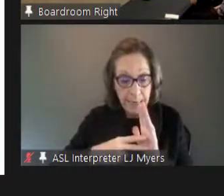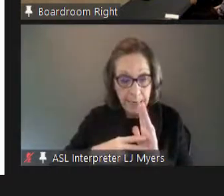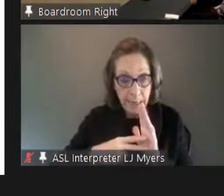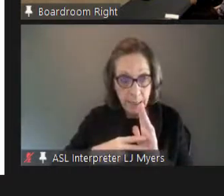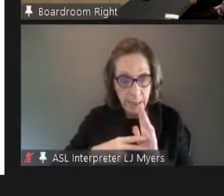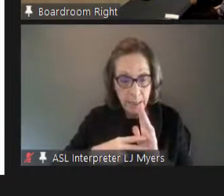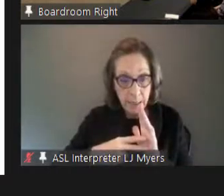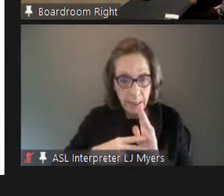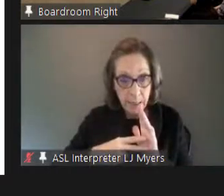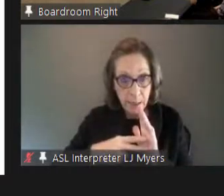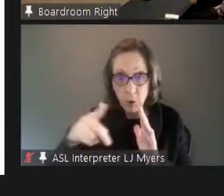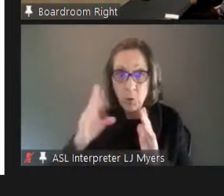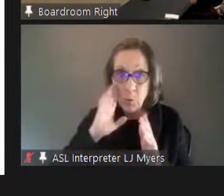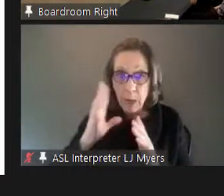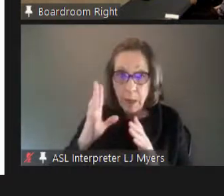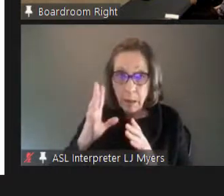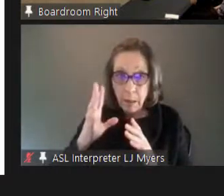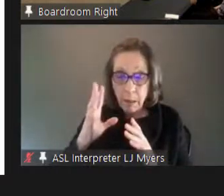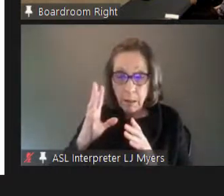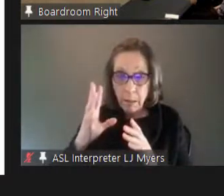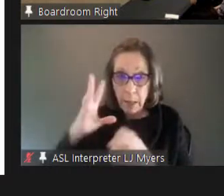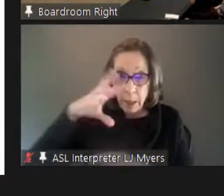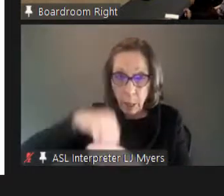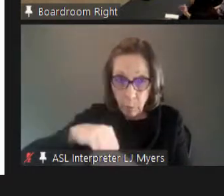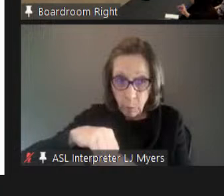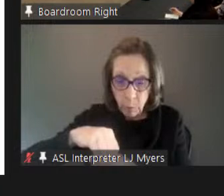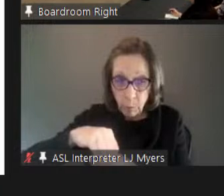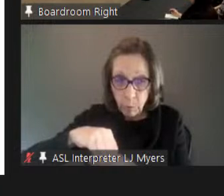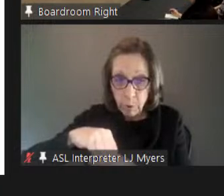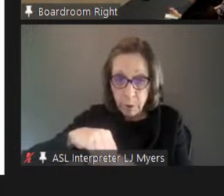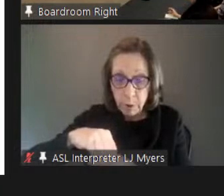into account, or what role, if at all,